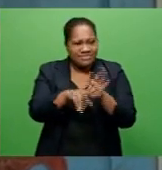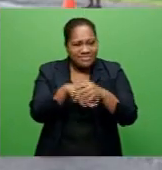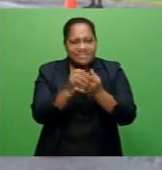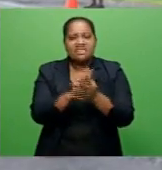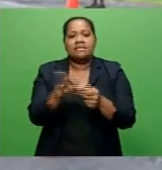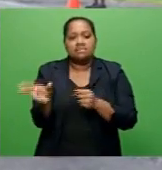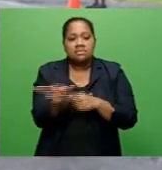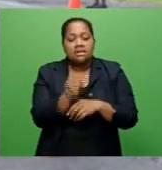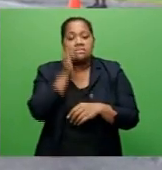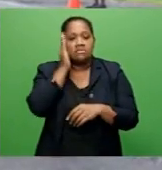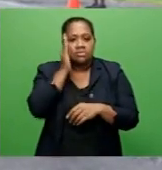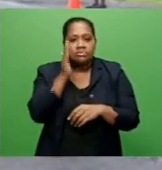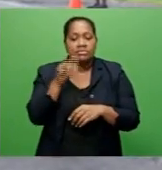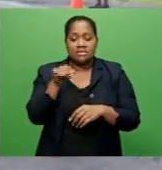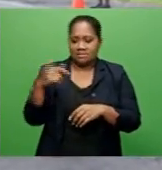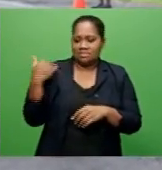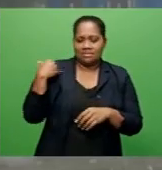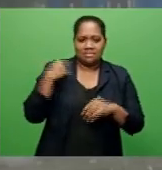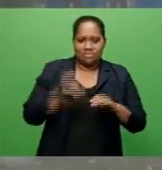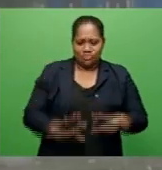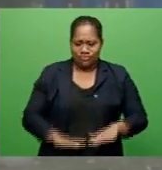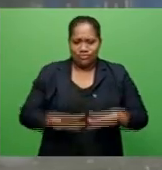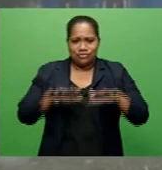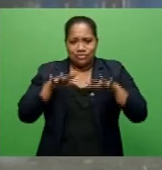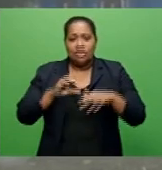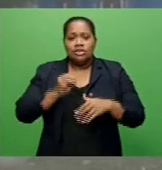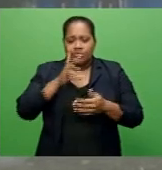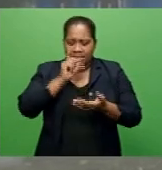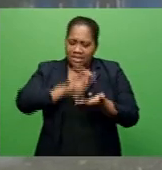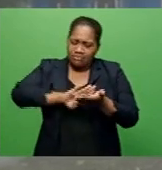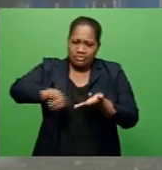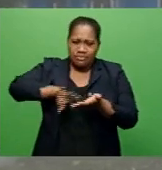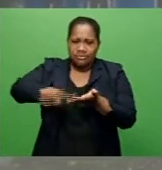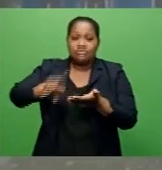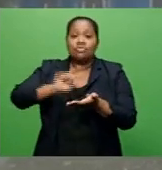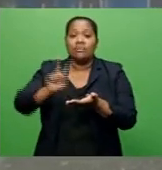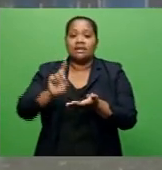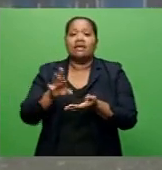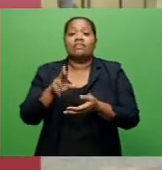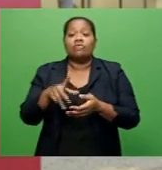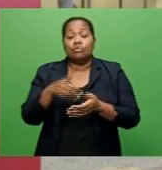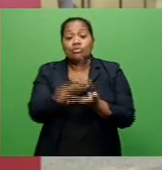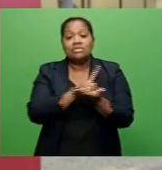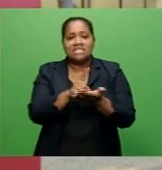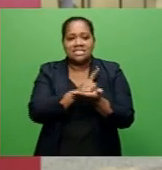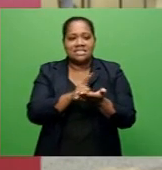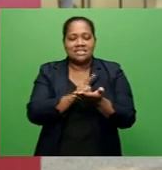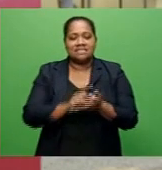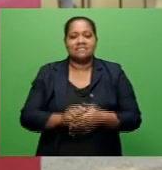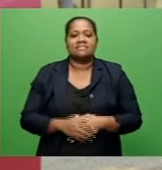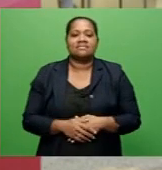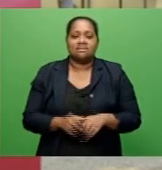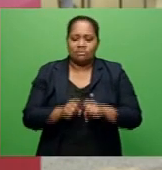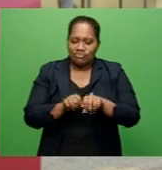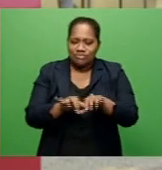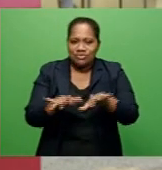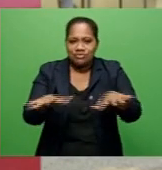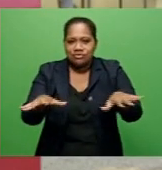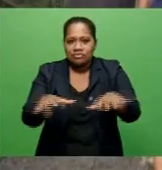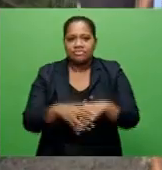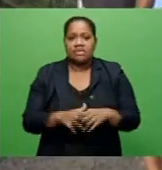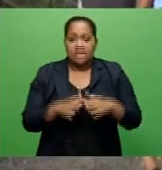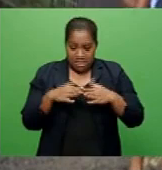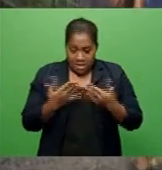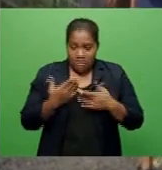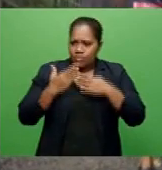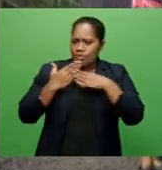flood as well to eliminate any chance of disease outbreak. We are one of the ministries that are working with the Ministry of